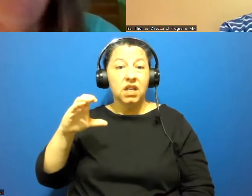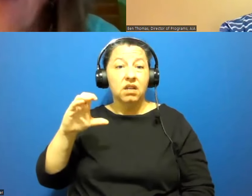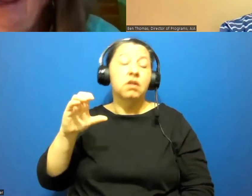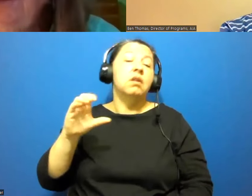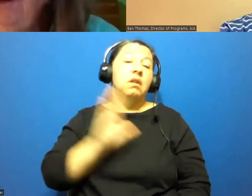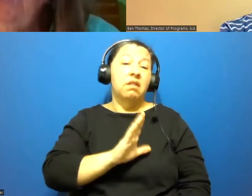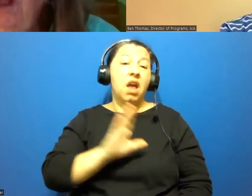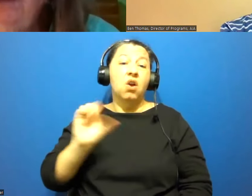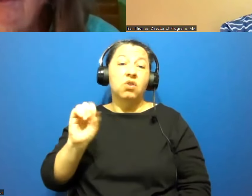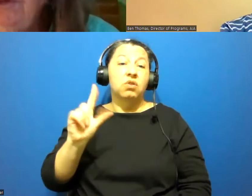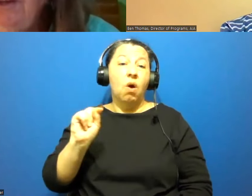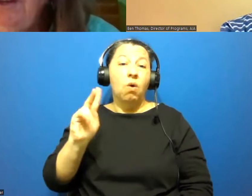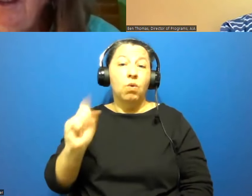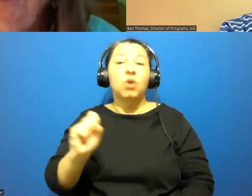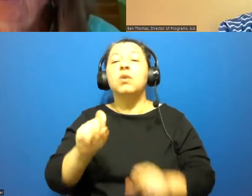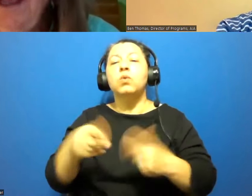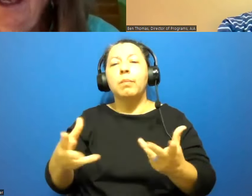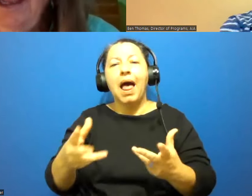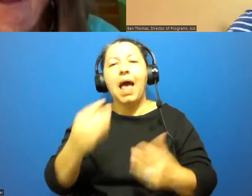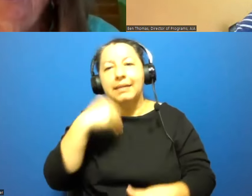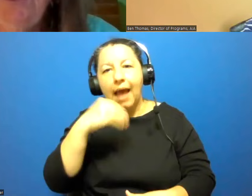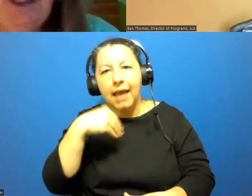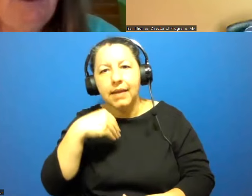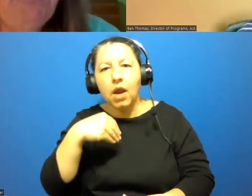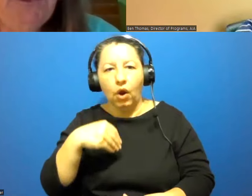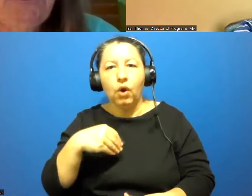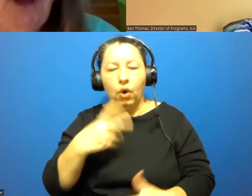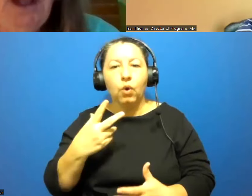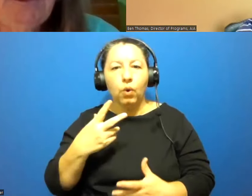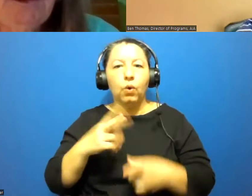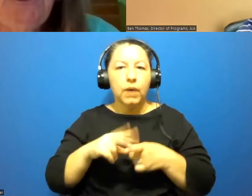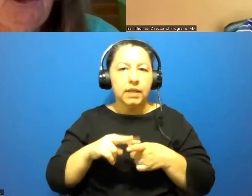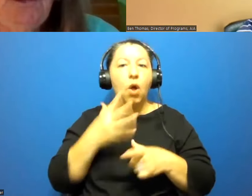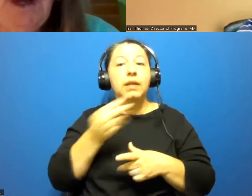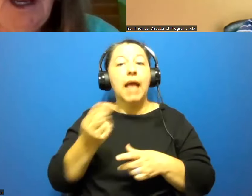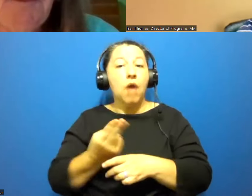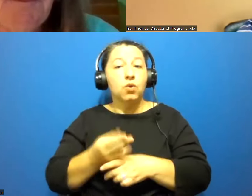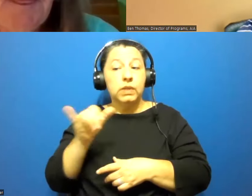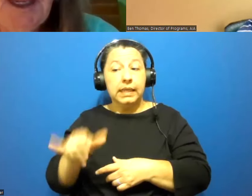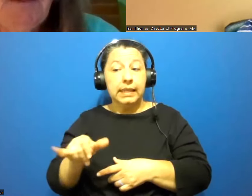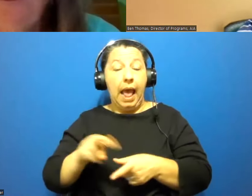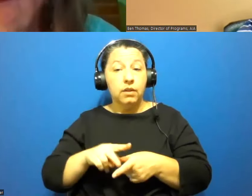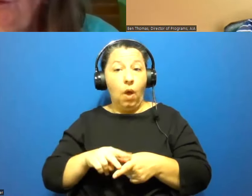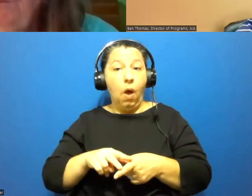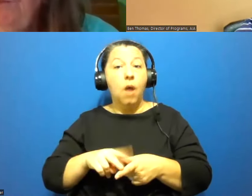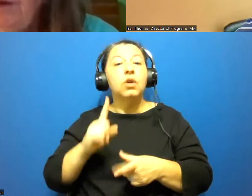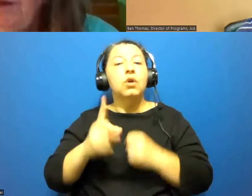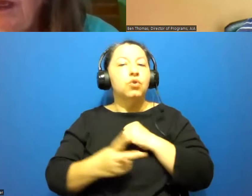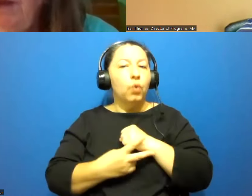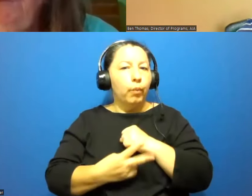supplying dietary salt as well as using the salt to